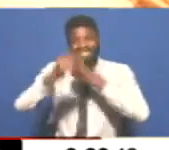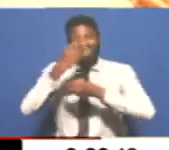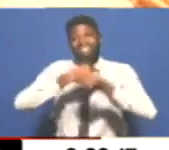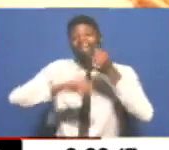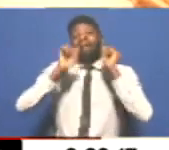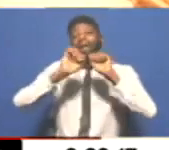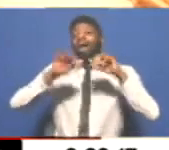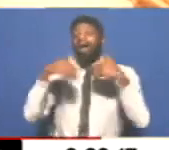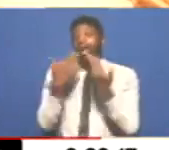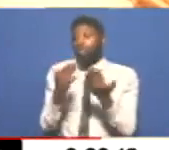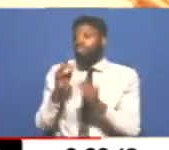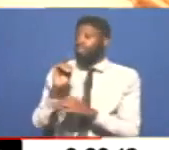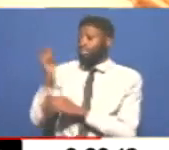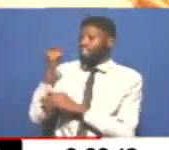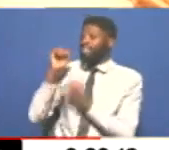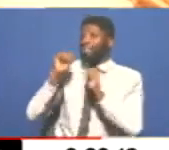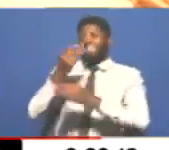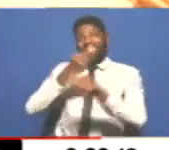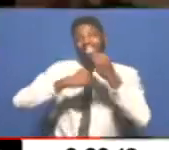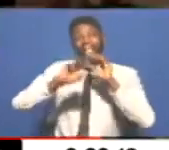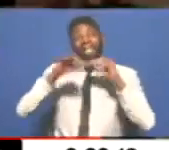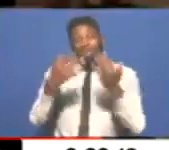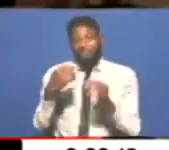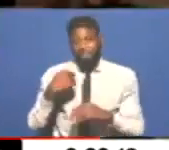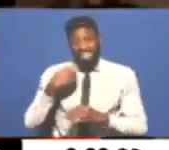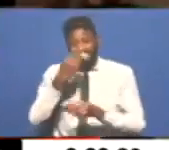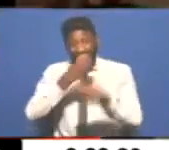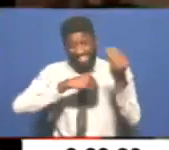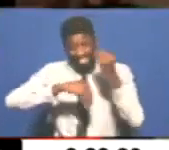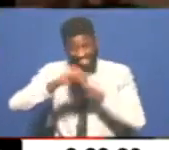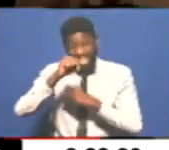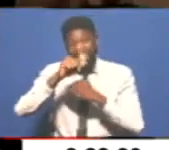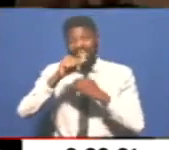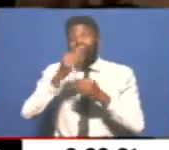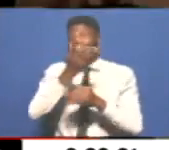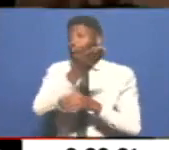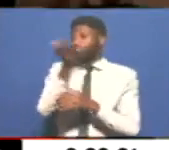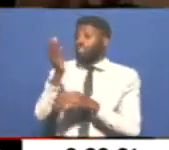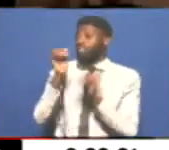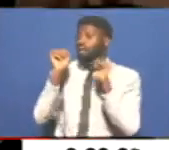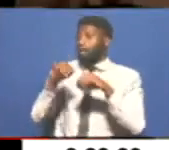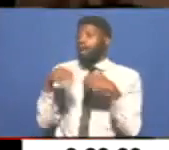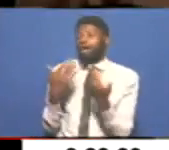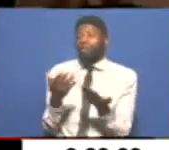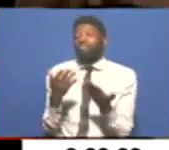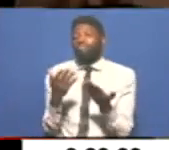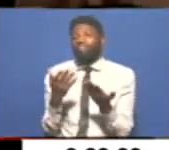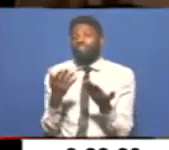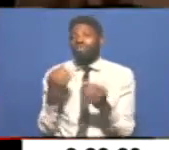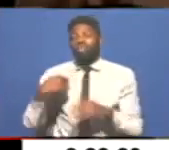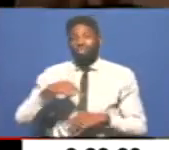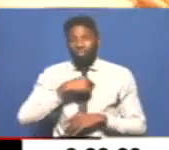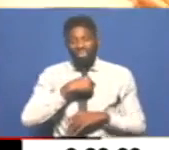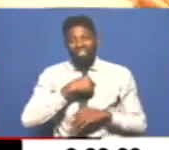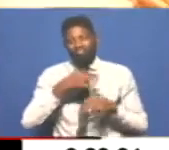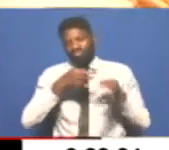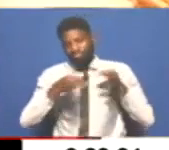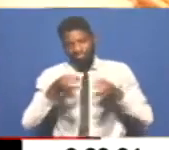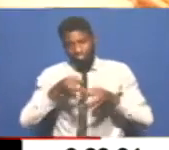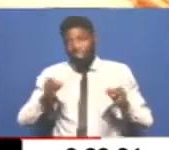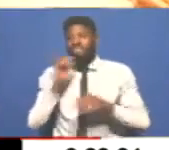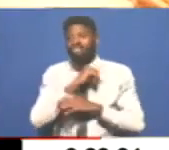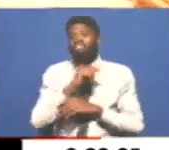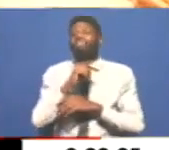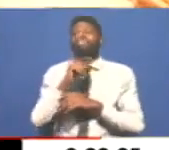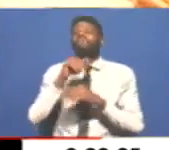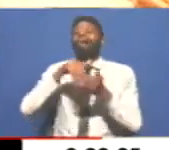can I, Ashok, sell my brand for you to buy off the shelf? We maintain our made-to-measure and bespoke. Then we go to retail. How do we do retail? What kind of products